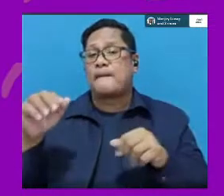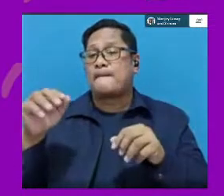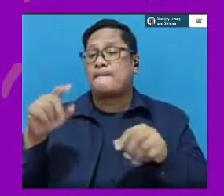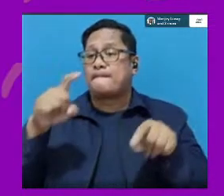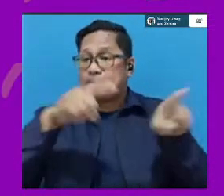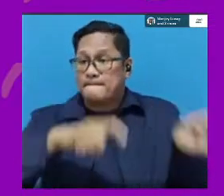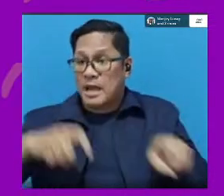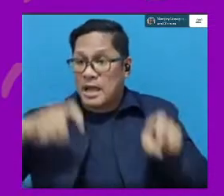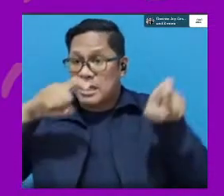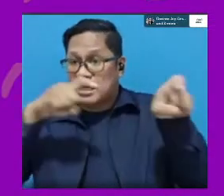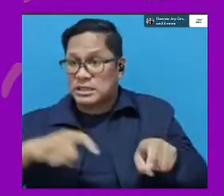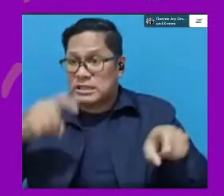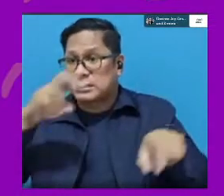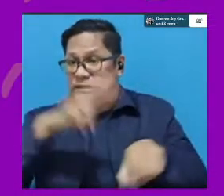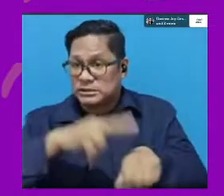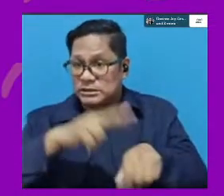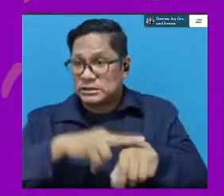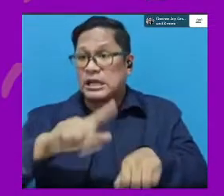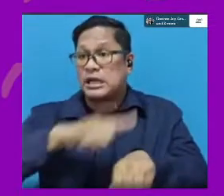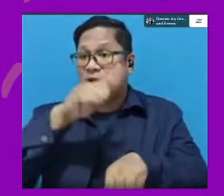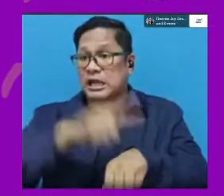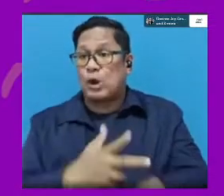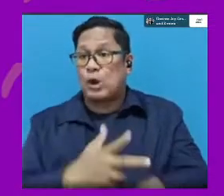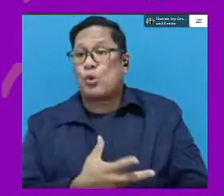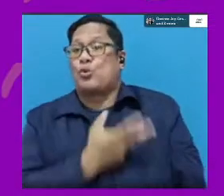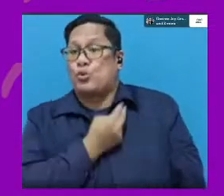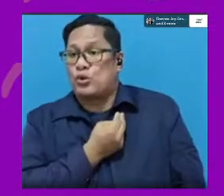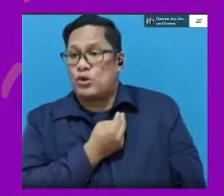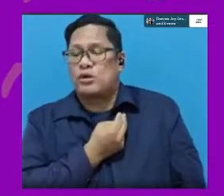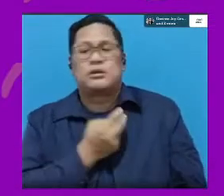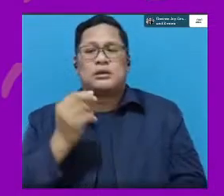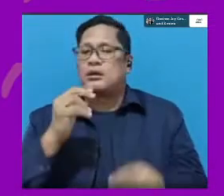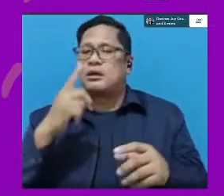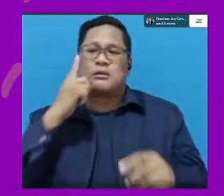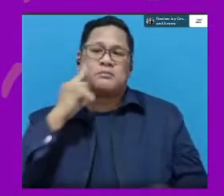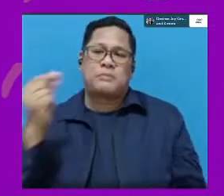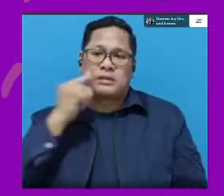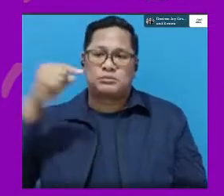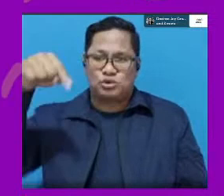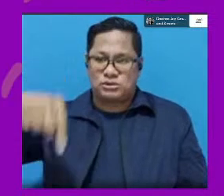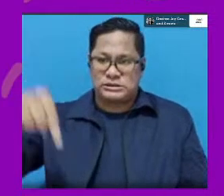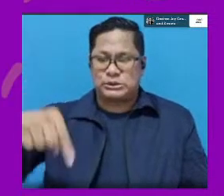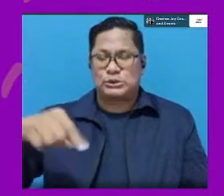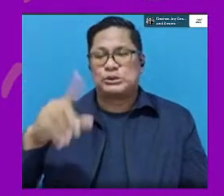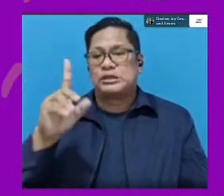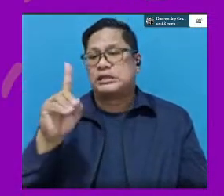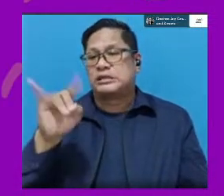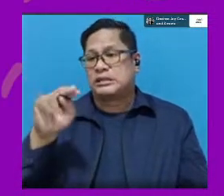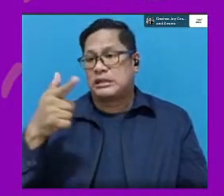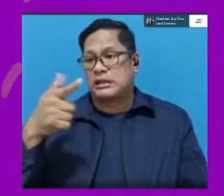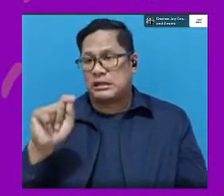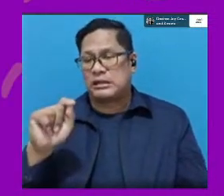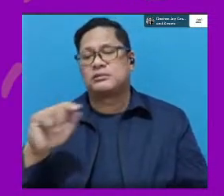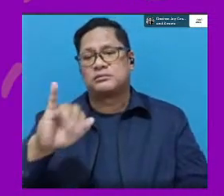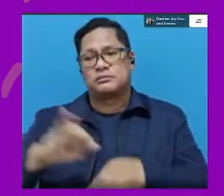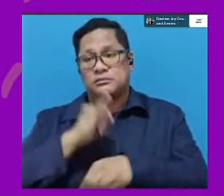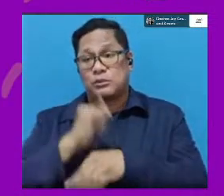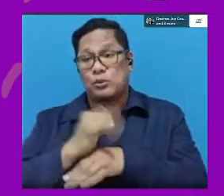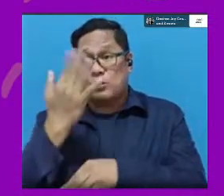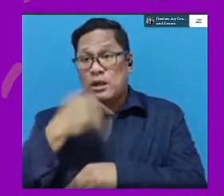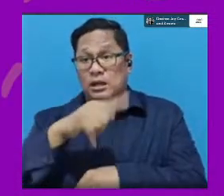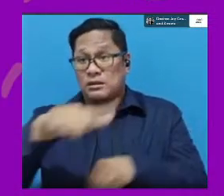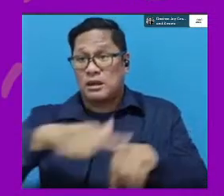reservation, land ownership is almost impossible in the Dinagat Islands, because the lands